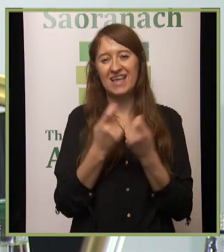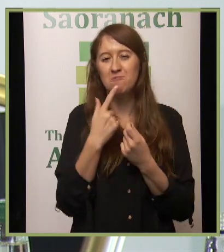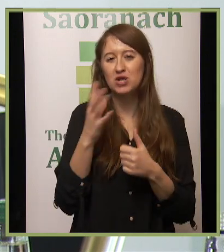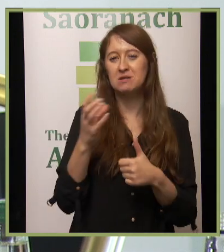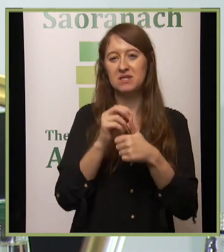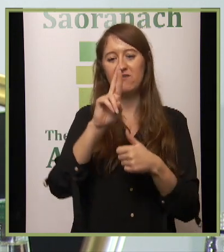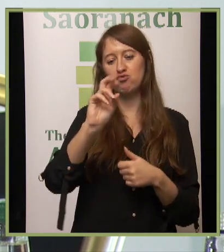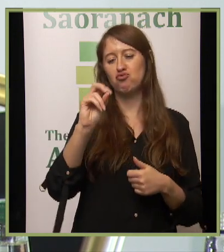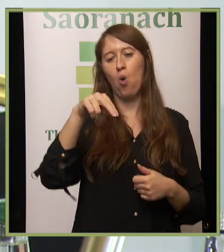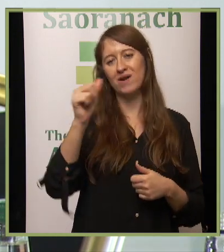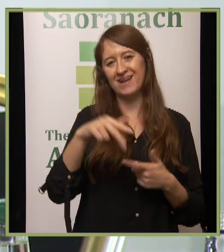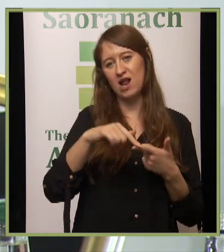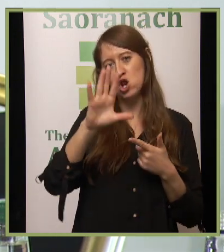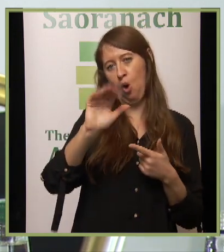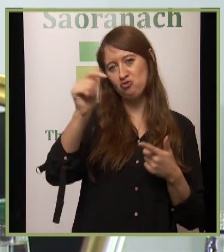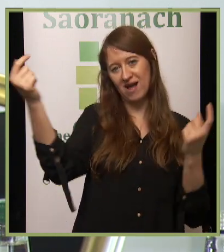today.